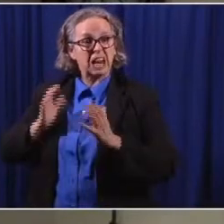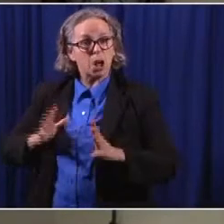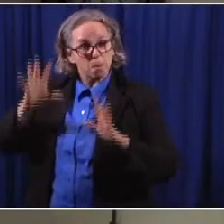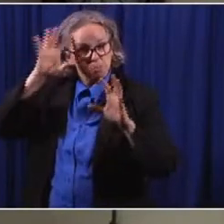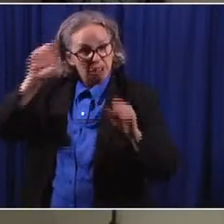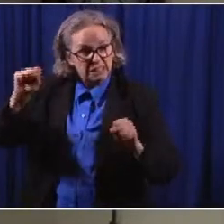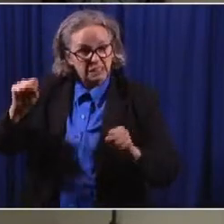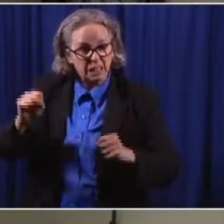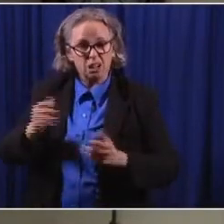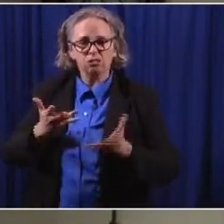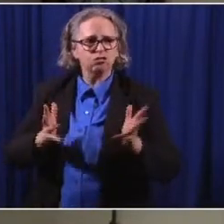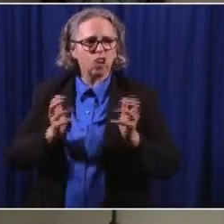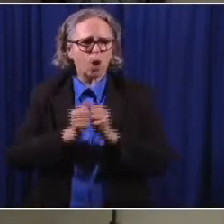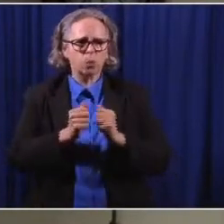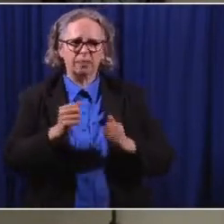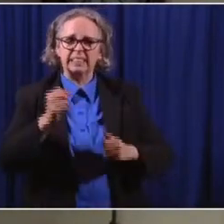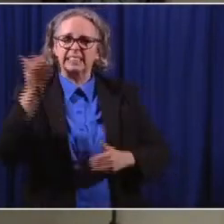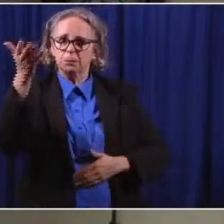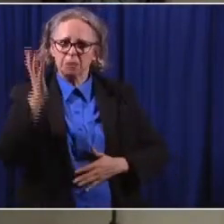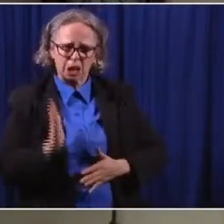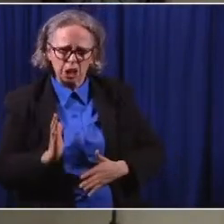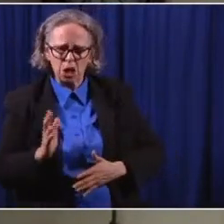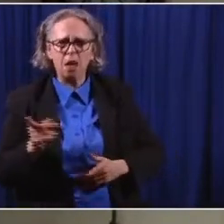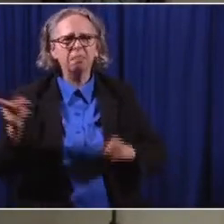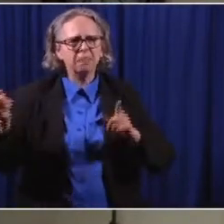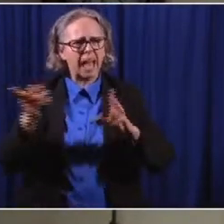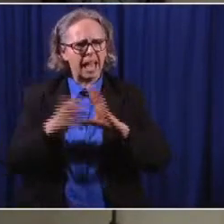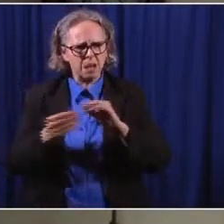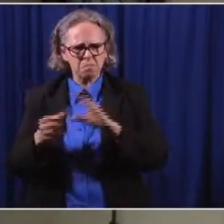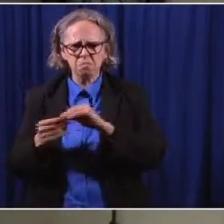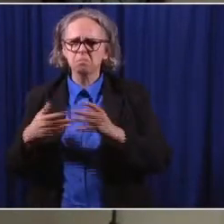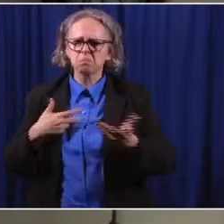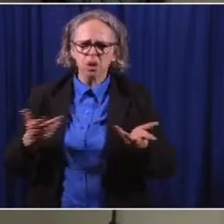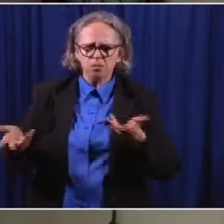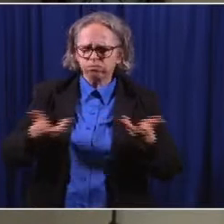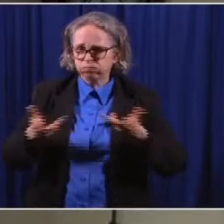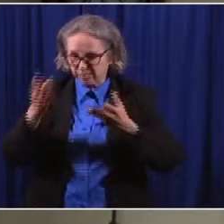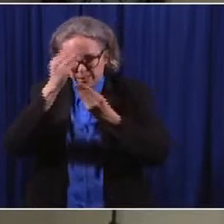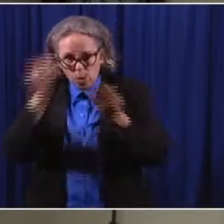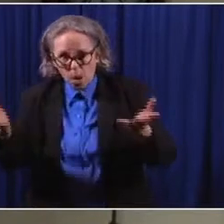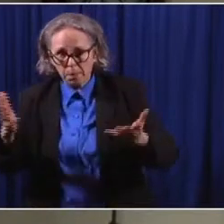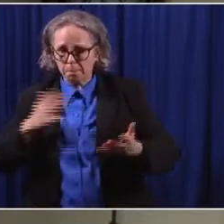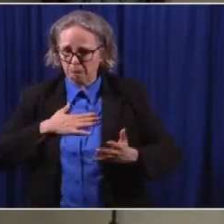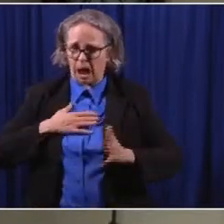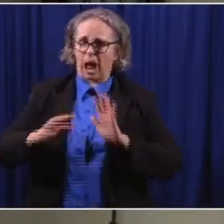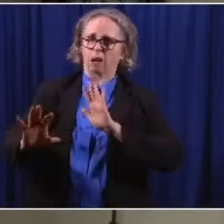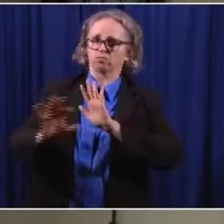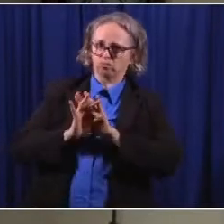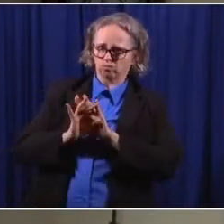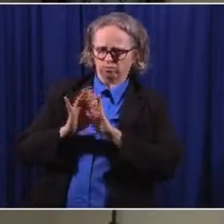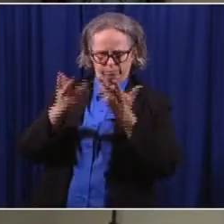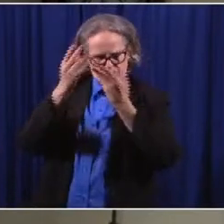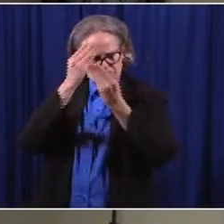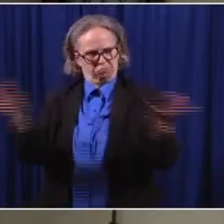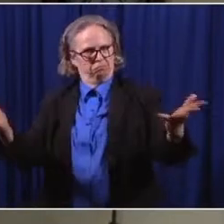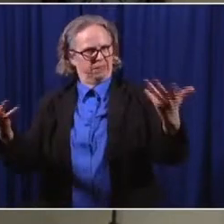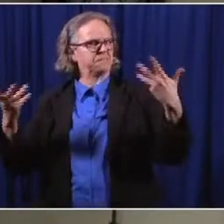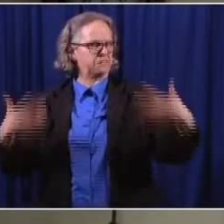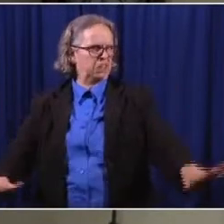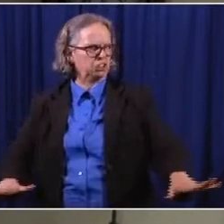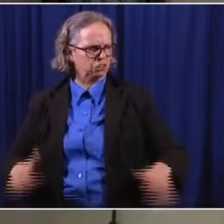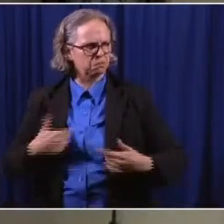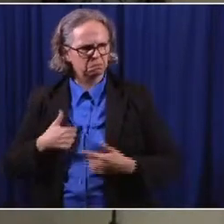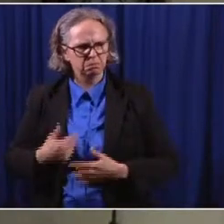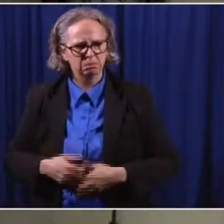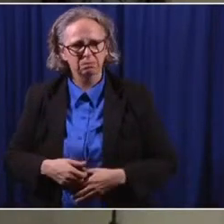Speaker, Bob Cupp, and just to inform them of what our choice is. Look, she's worked